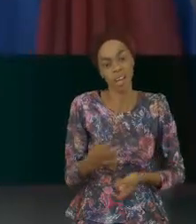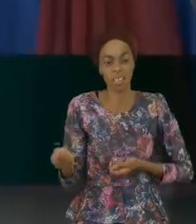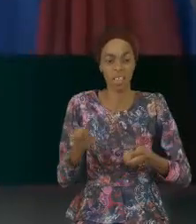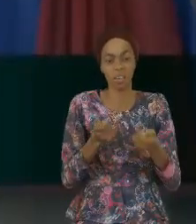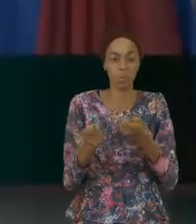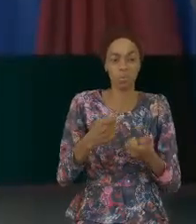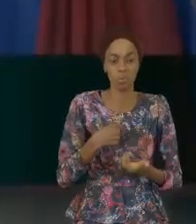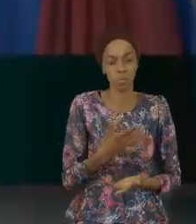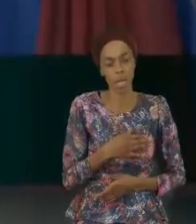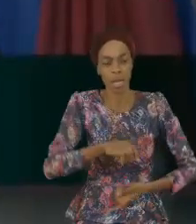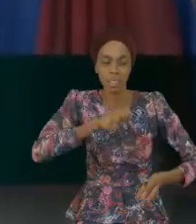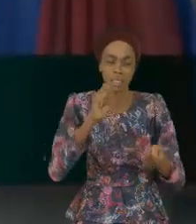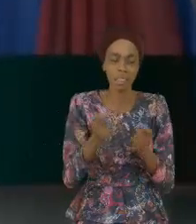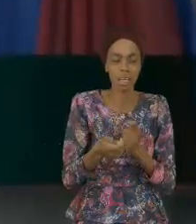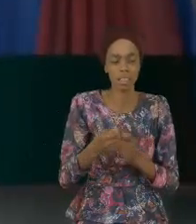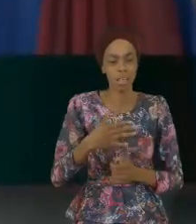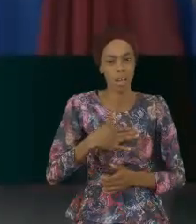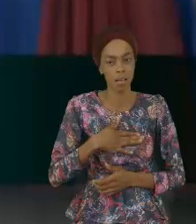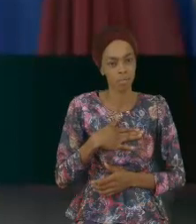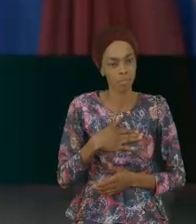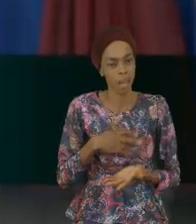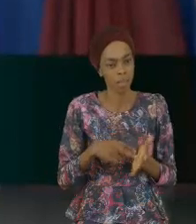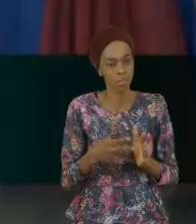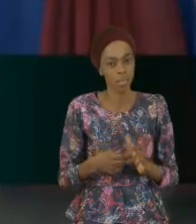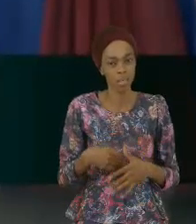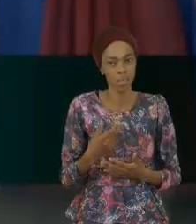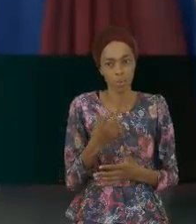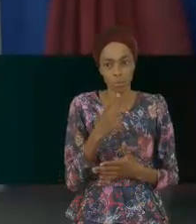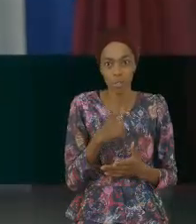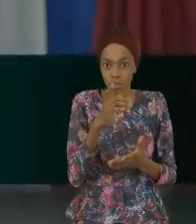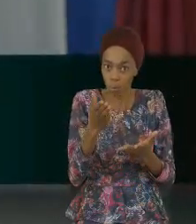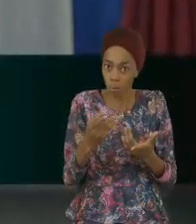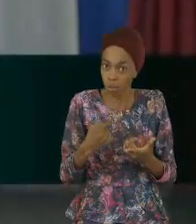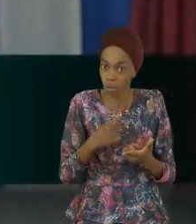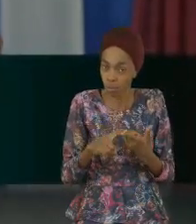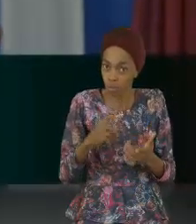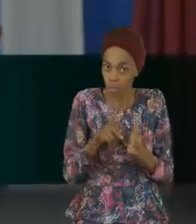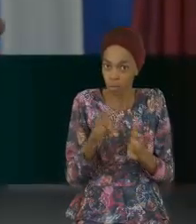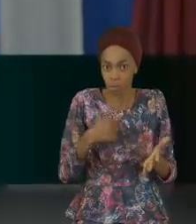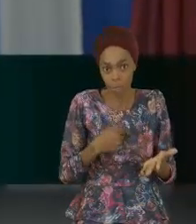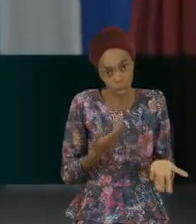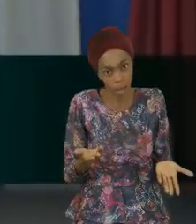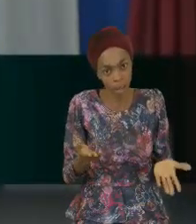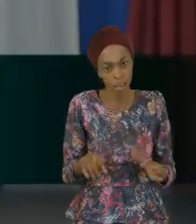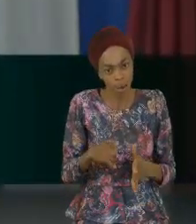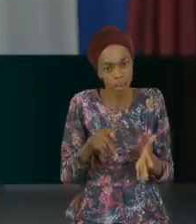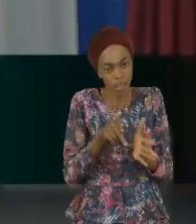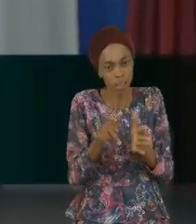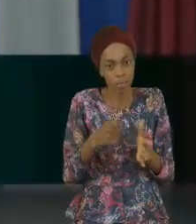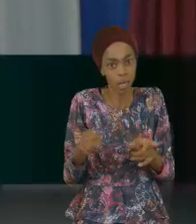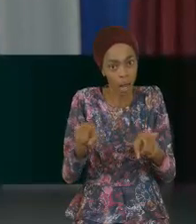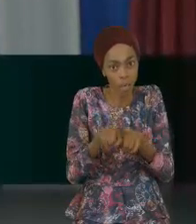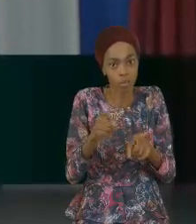change my purpose and what I'm going to do? You want to kill me? All right, go ahead. You want to kill me like you killed that